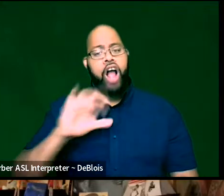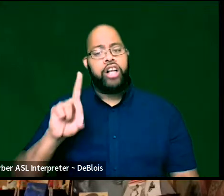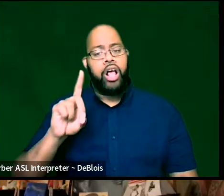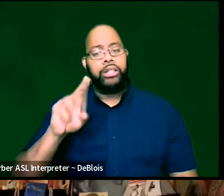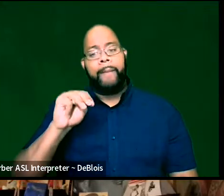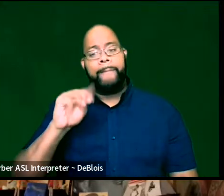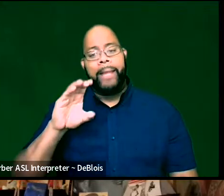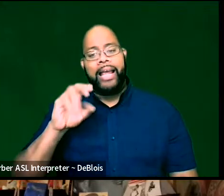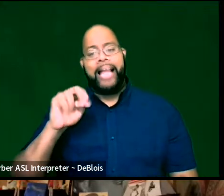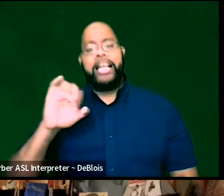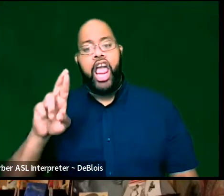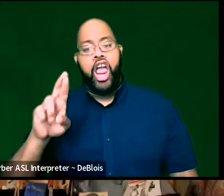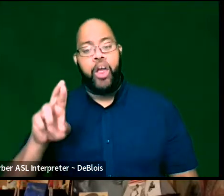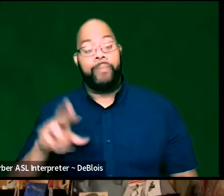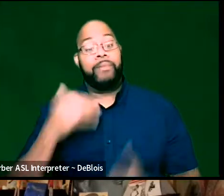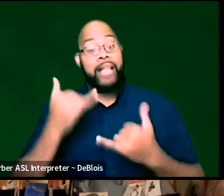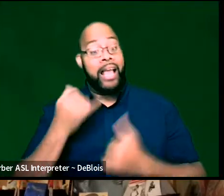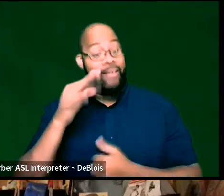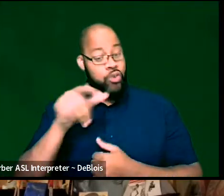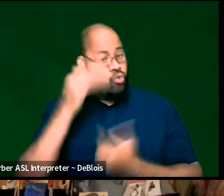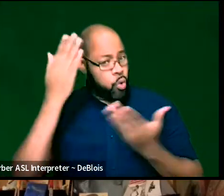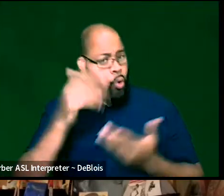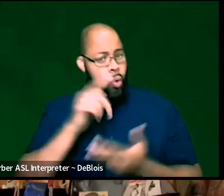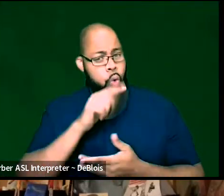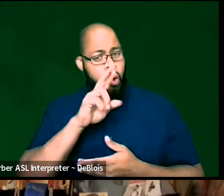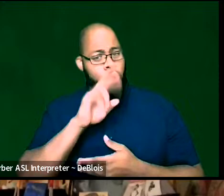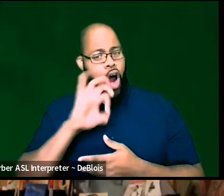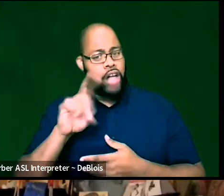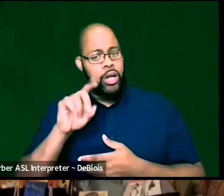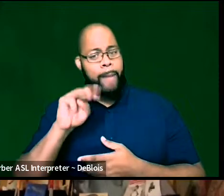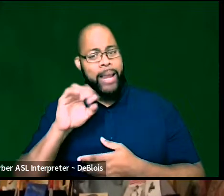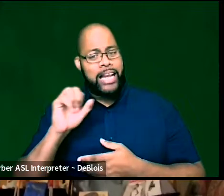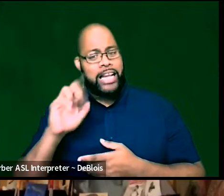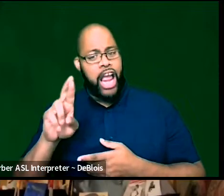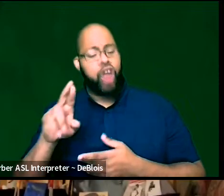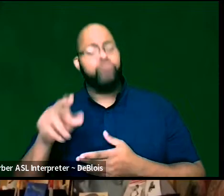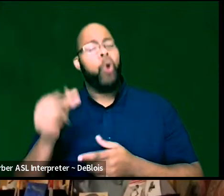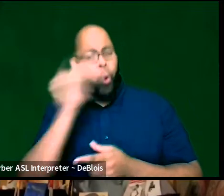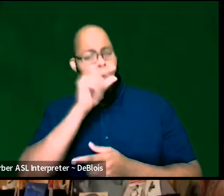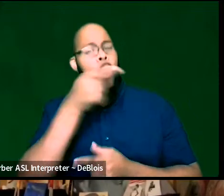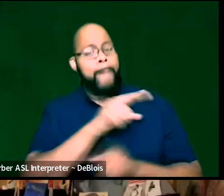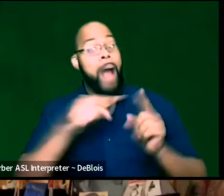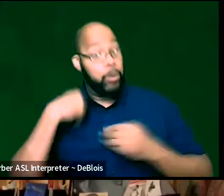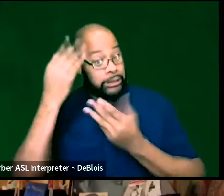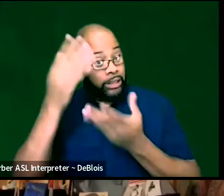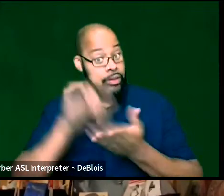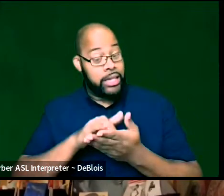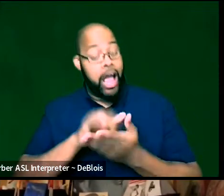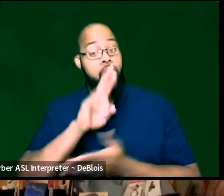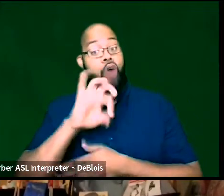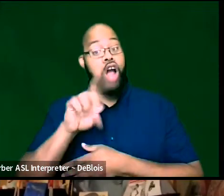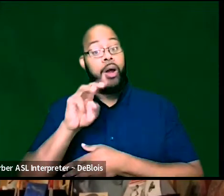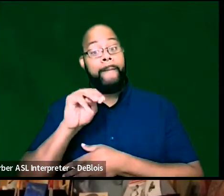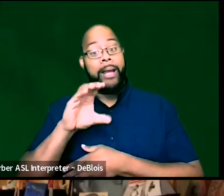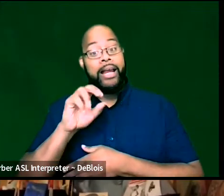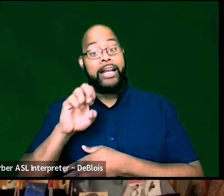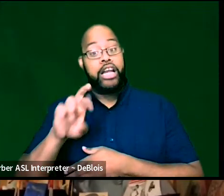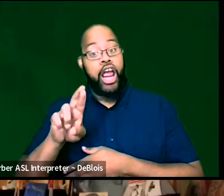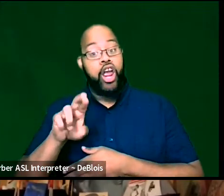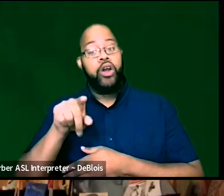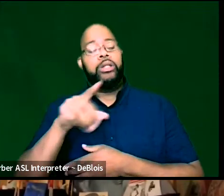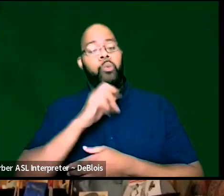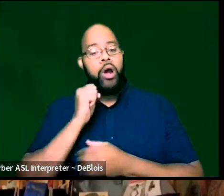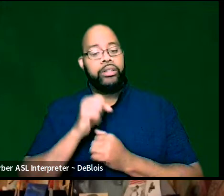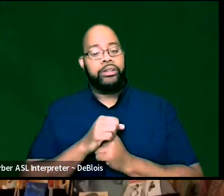McNair. Now, if you don't know Ronald McNair, Google him, but I can tell you, Ronald McNair, he